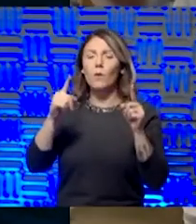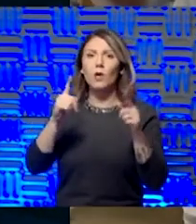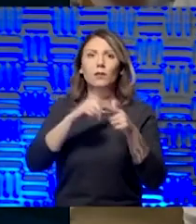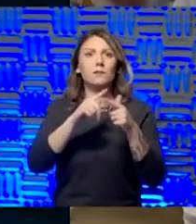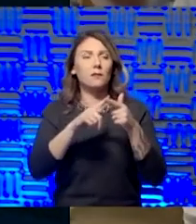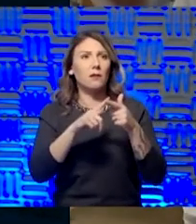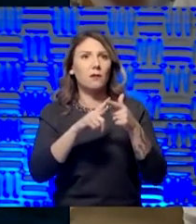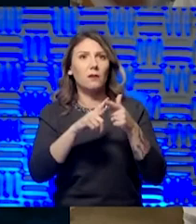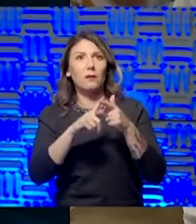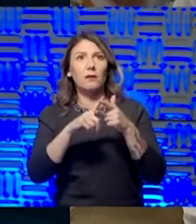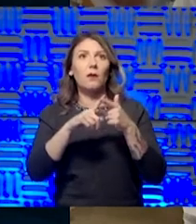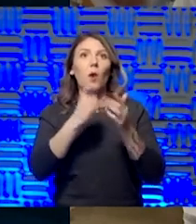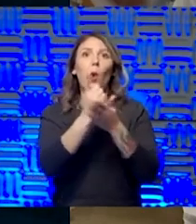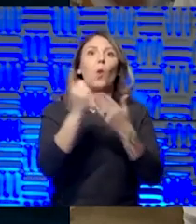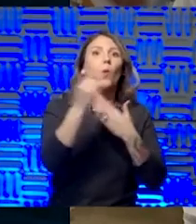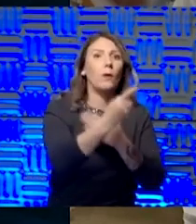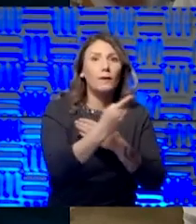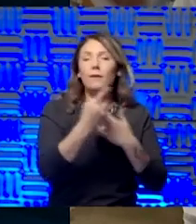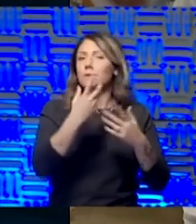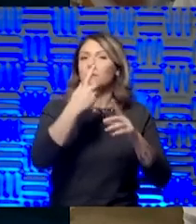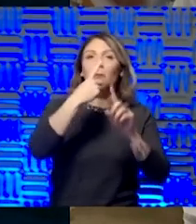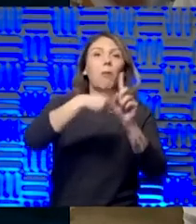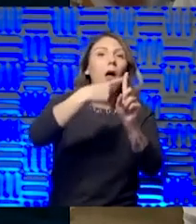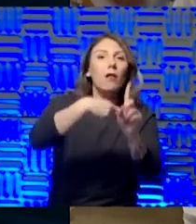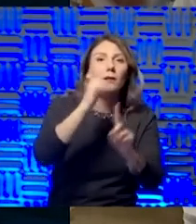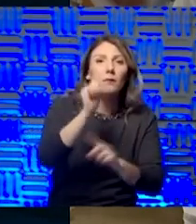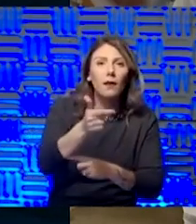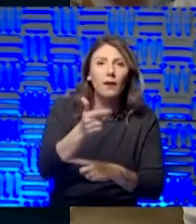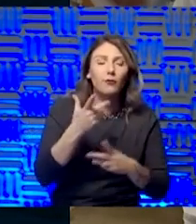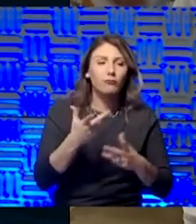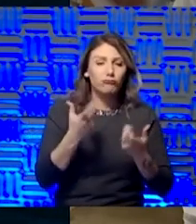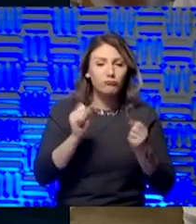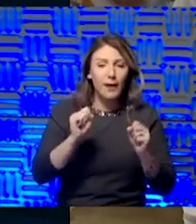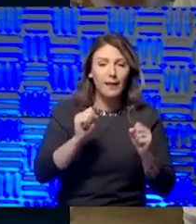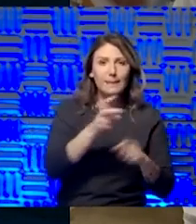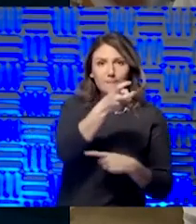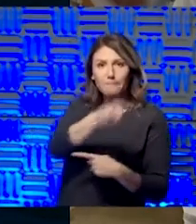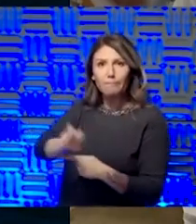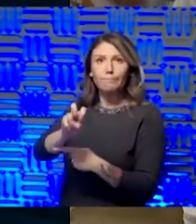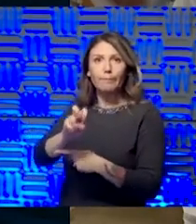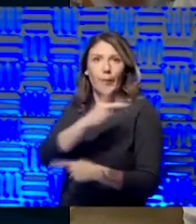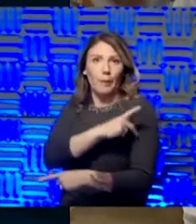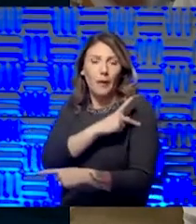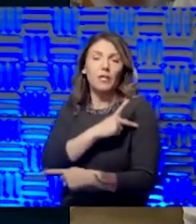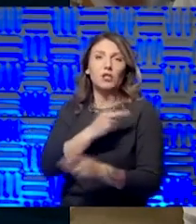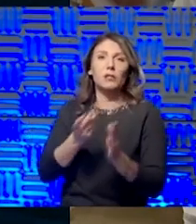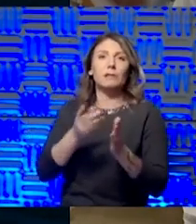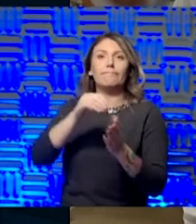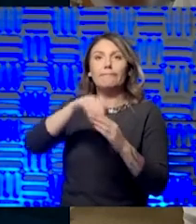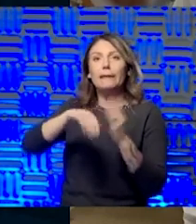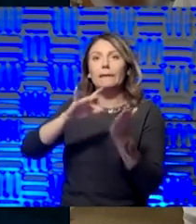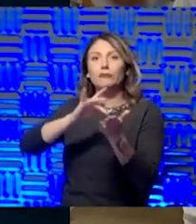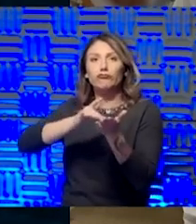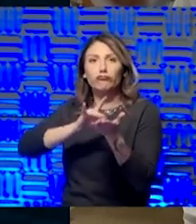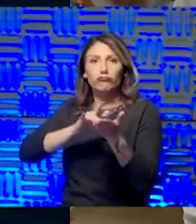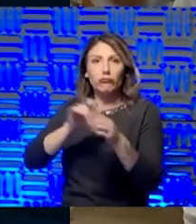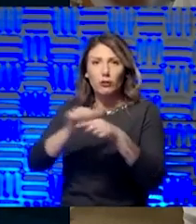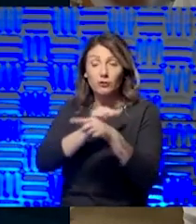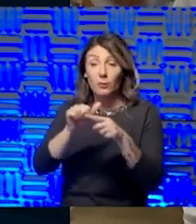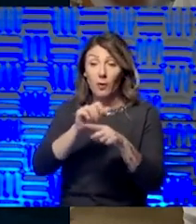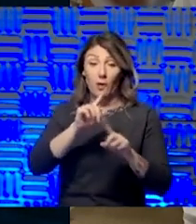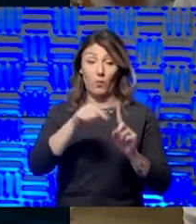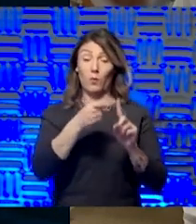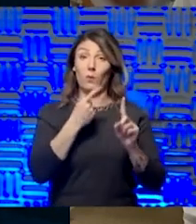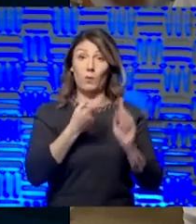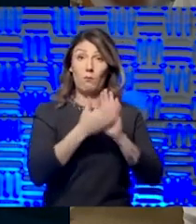months later. So that was one of the big focus there, is trying to enroll as many patients as possible to drug trials. Yeah, and when you're overwhelmed,